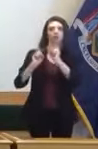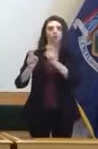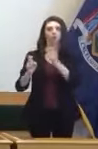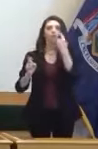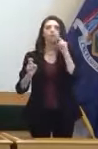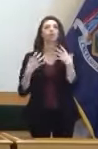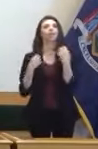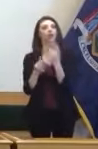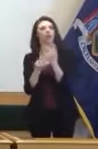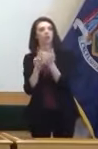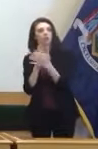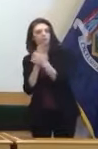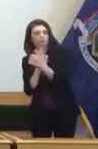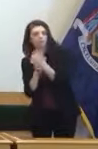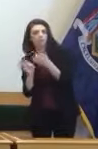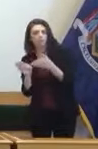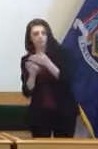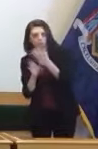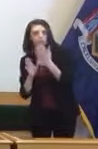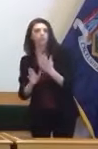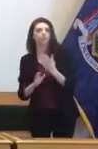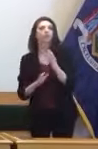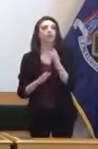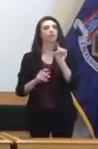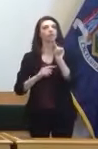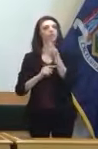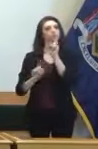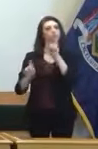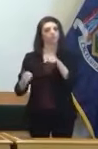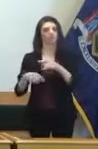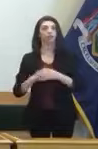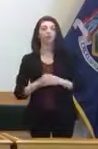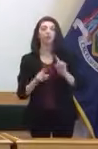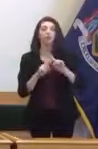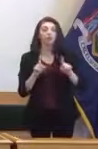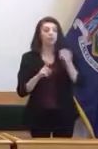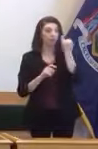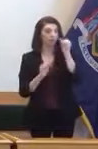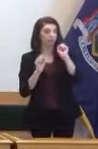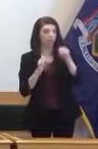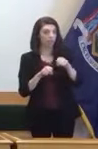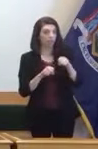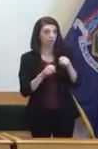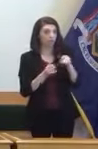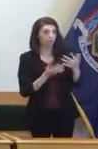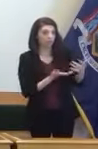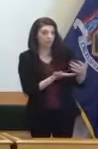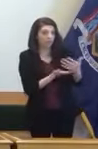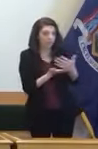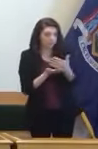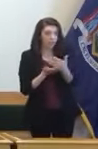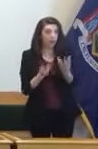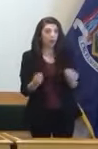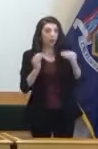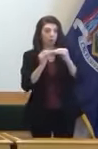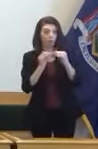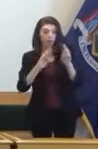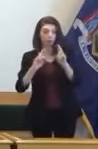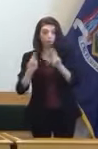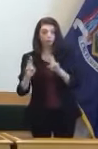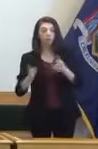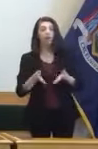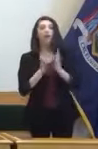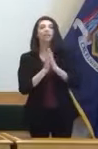state. However, to increase our supply, we are asking all retailers, distributors, and manufacturers